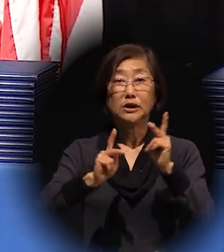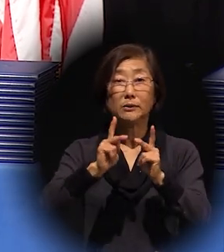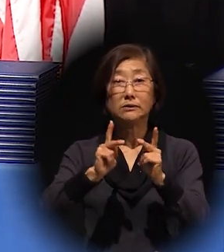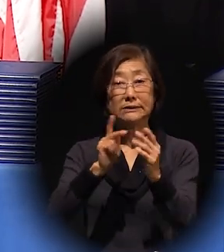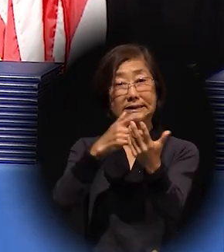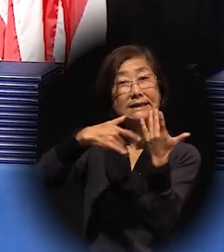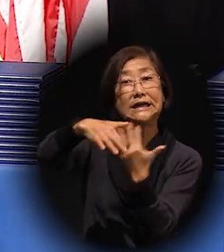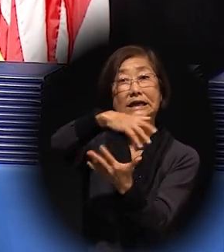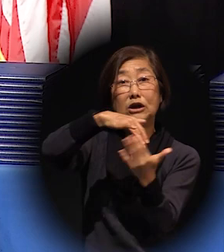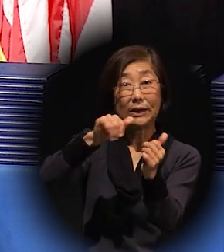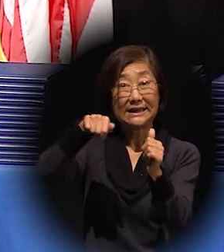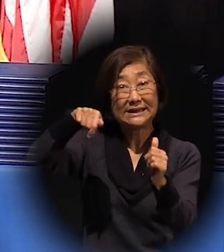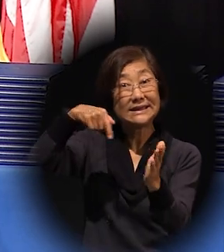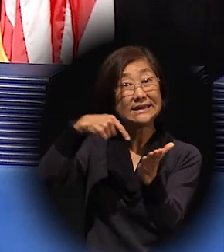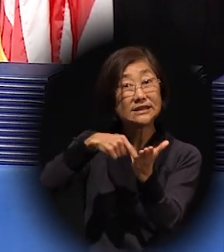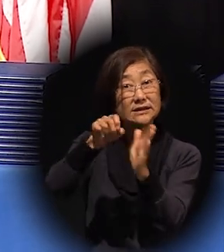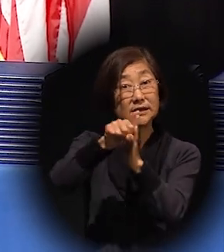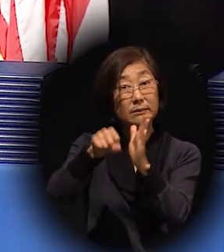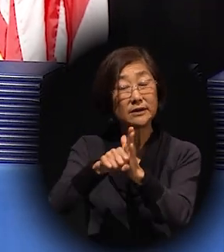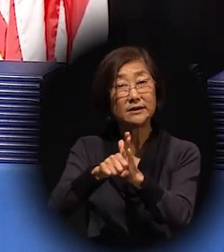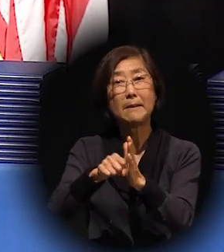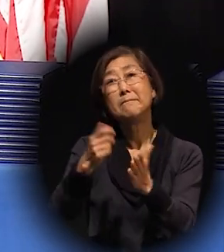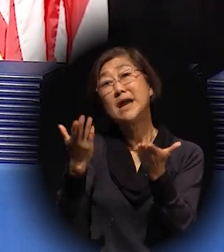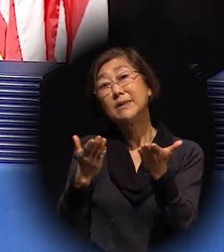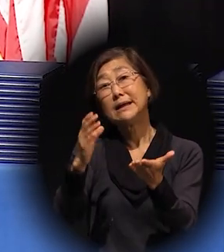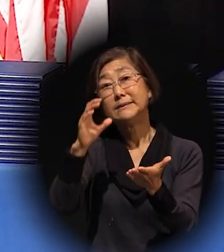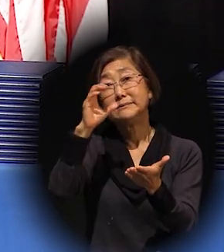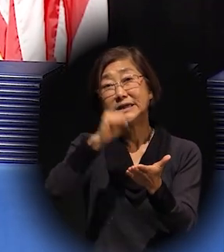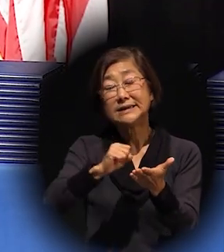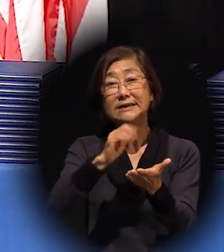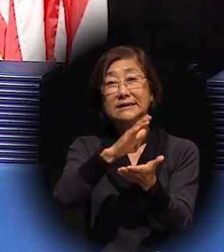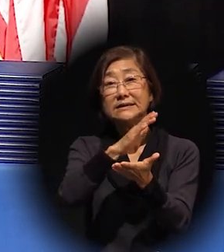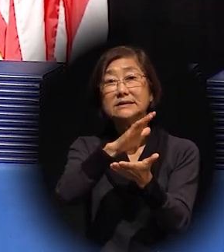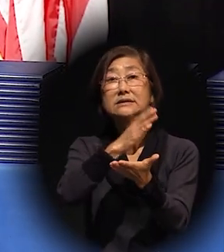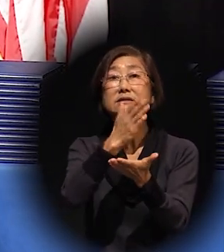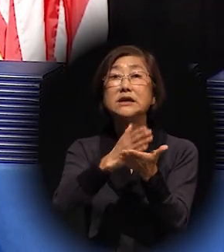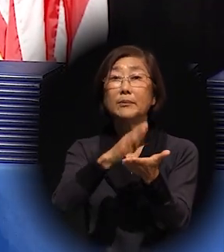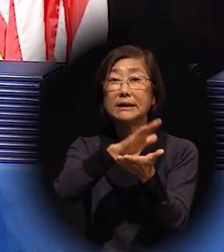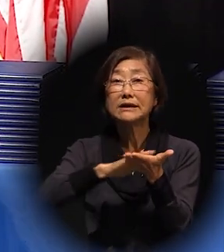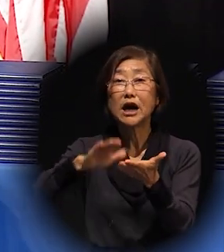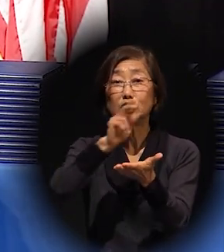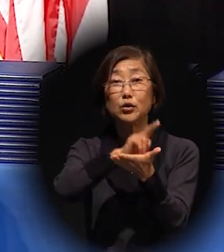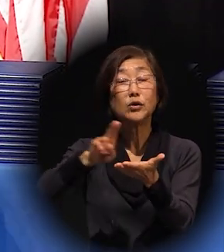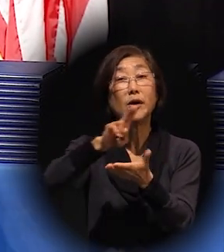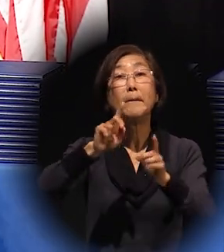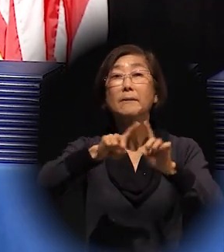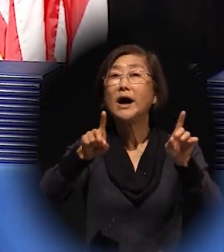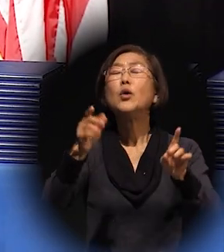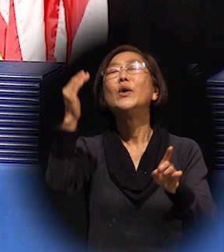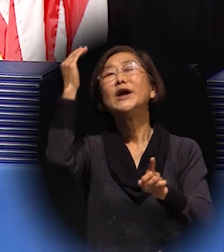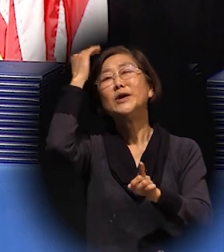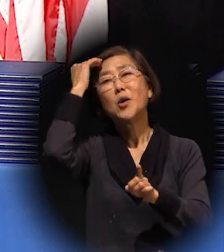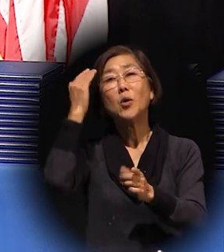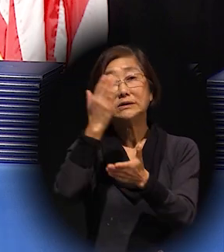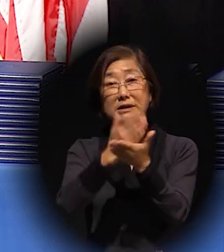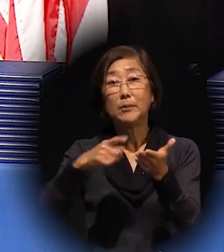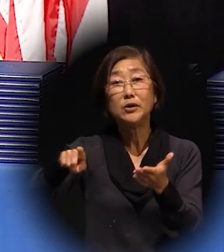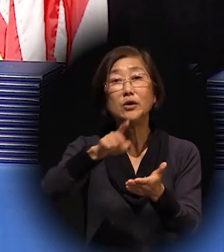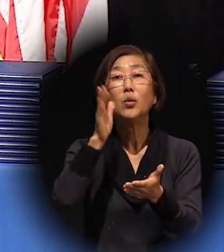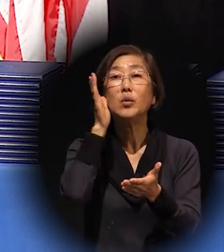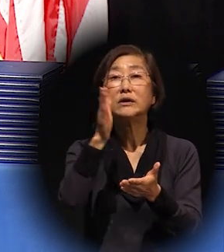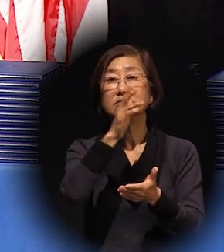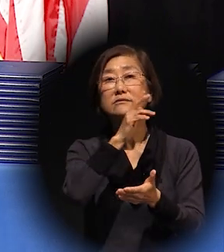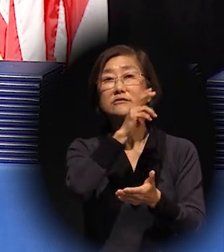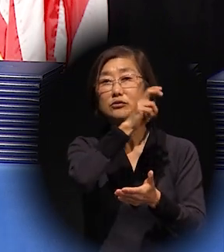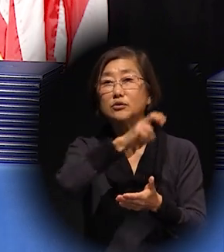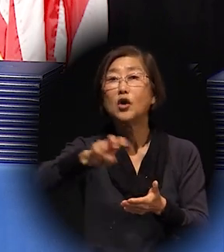you this semester, we may miss some of the colleges and universities. But we know that some of you